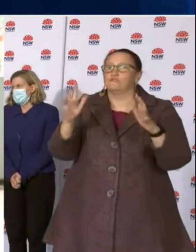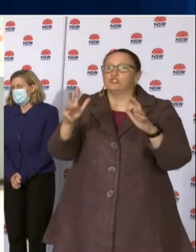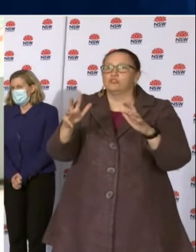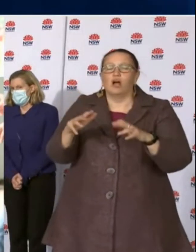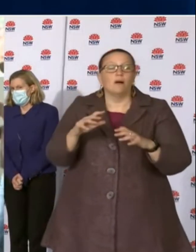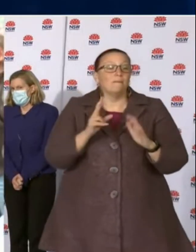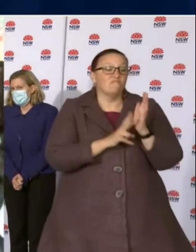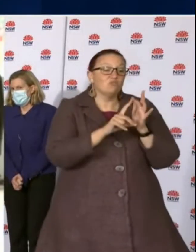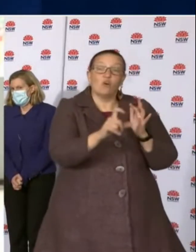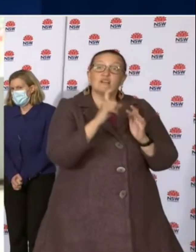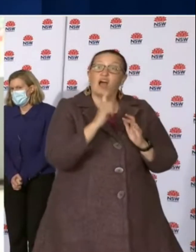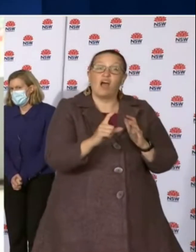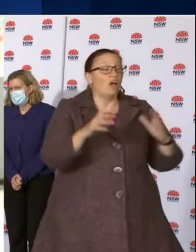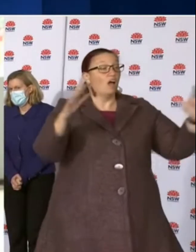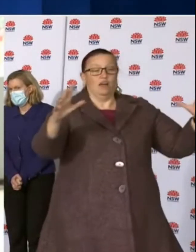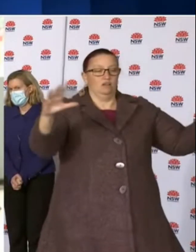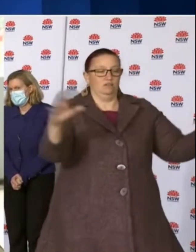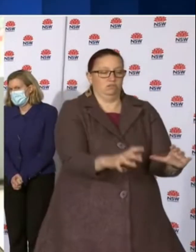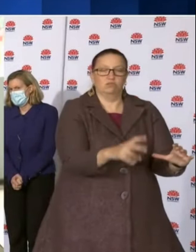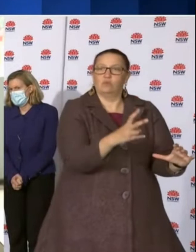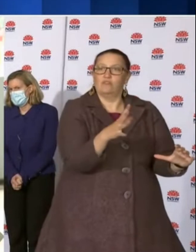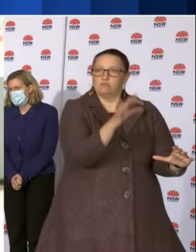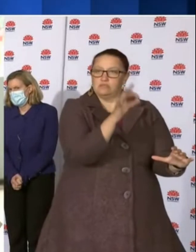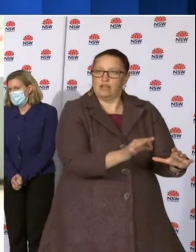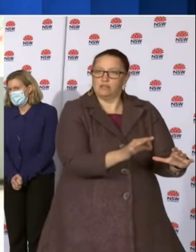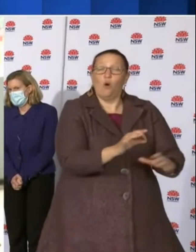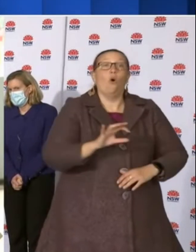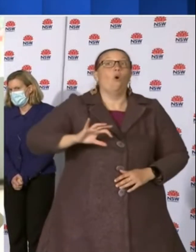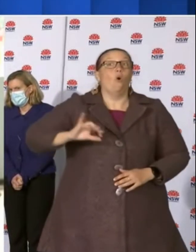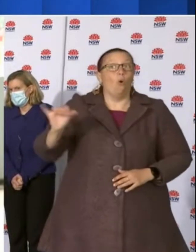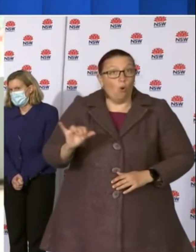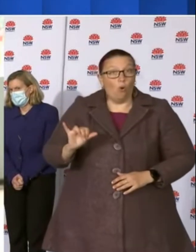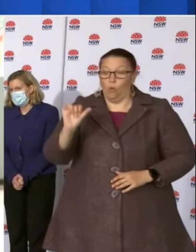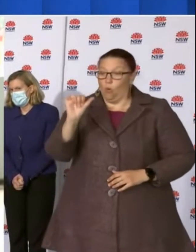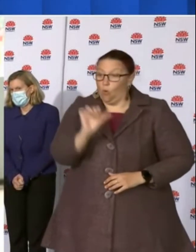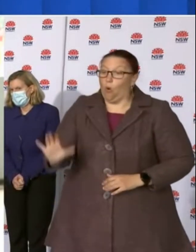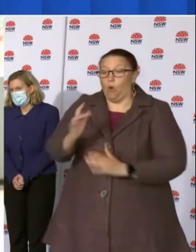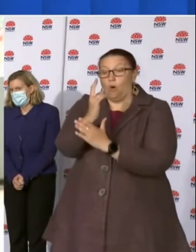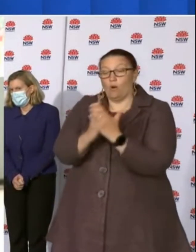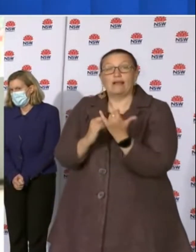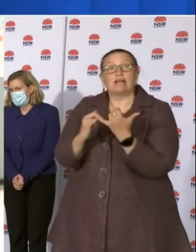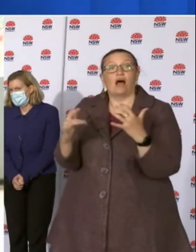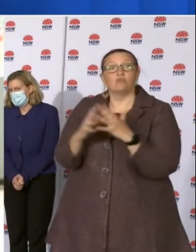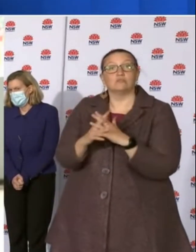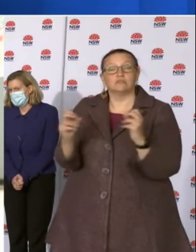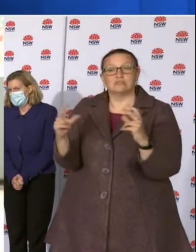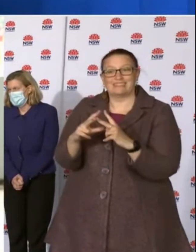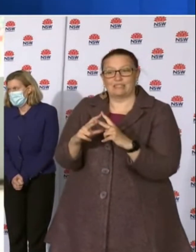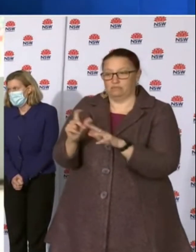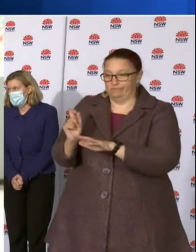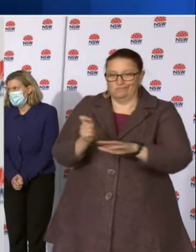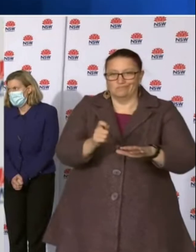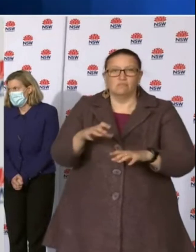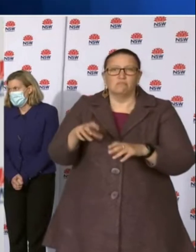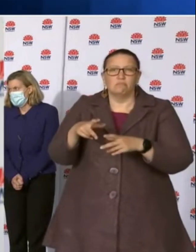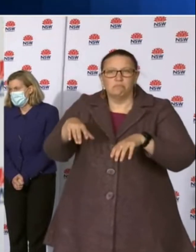Victorian model of 25%, or a more stricter model which would have seen all tradies in southwestern Sydney ring-fenced and allowed to go to work? James, the process, and